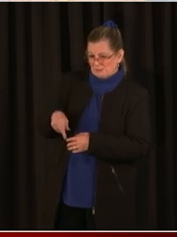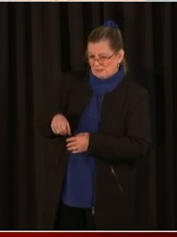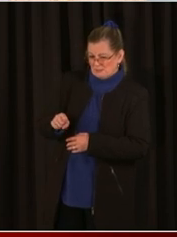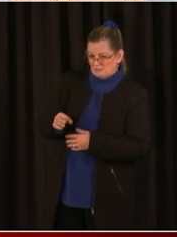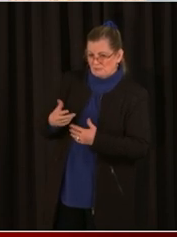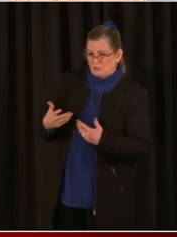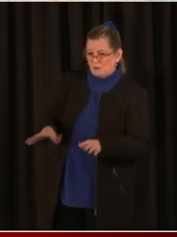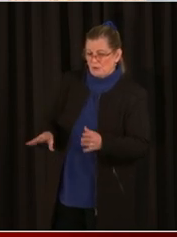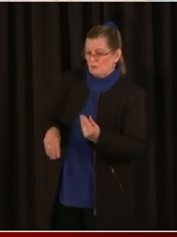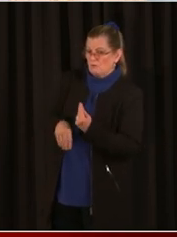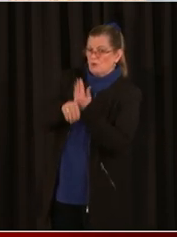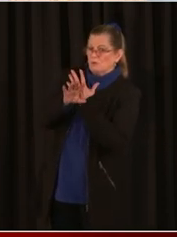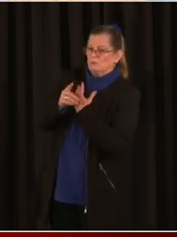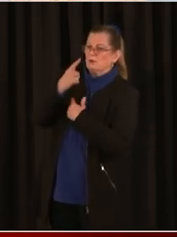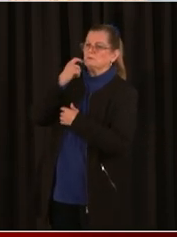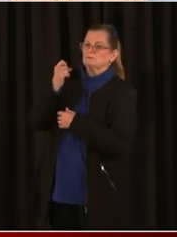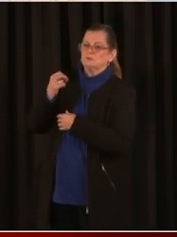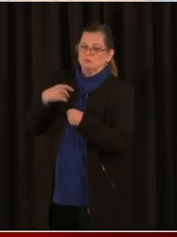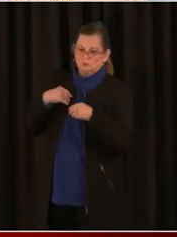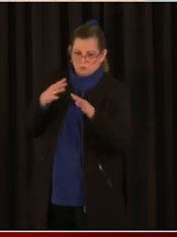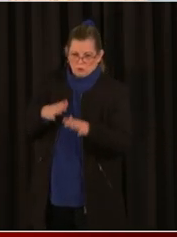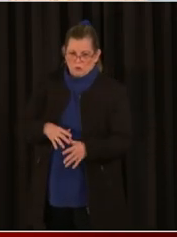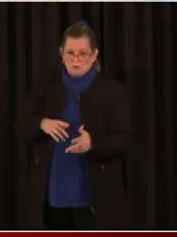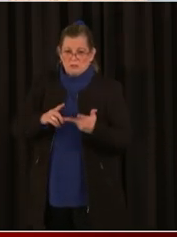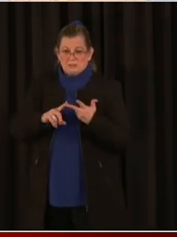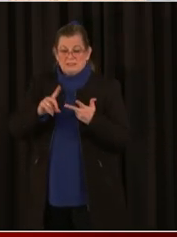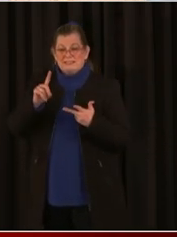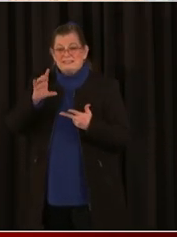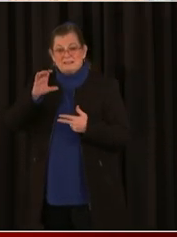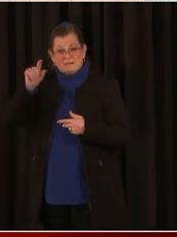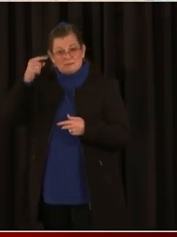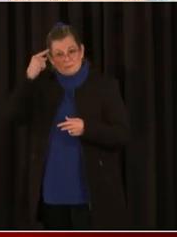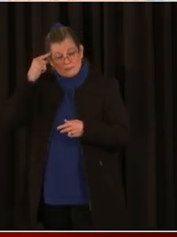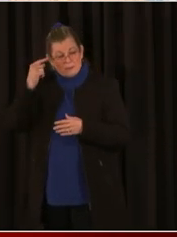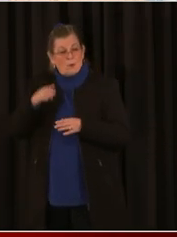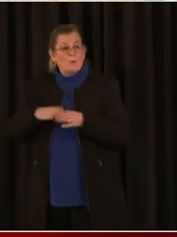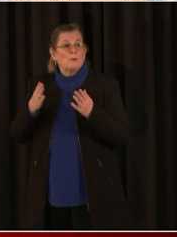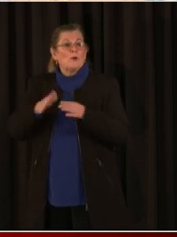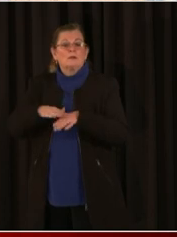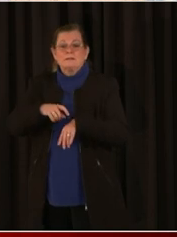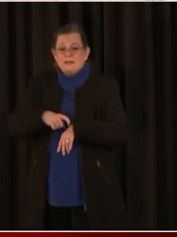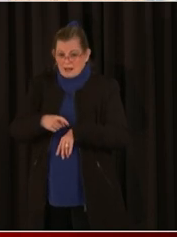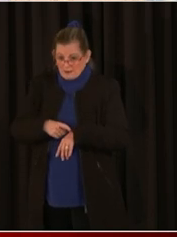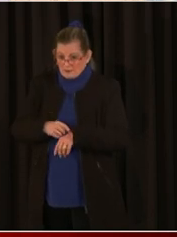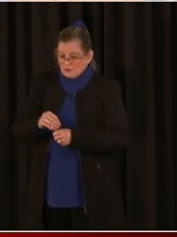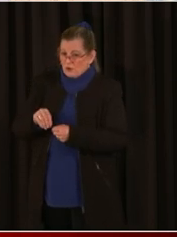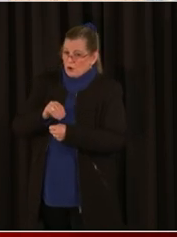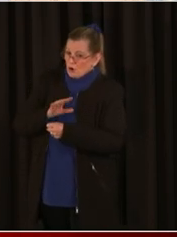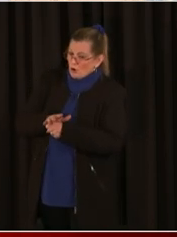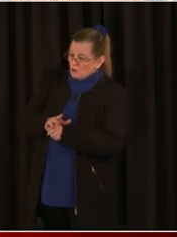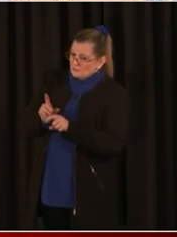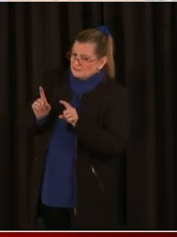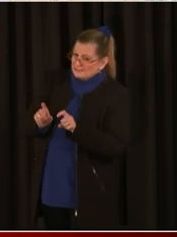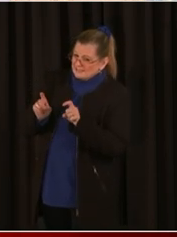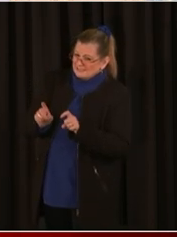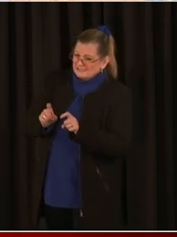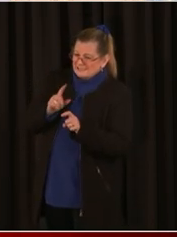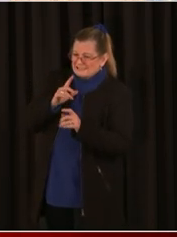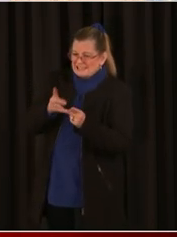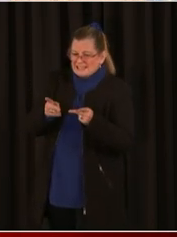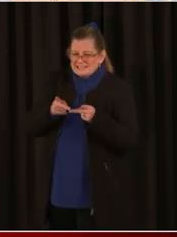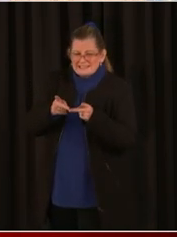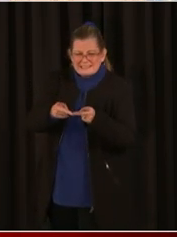to snow. DC government opened on time, but our COVID testing